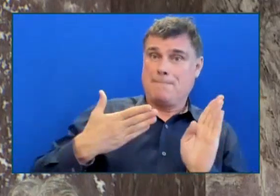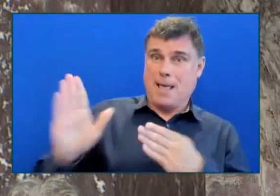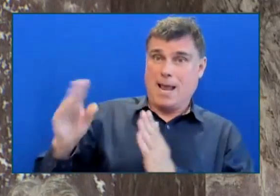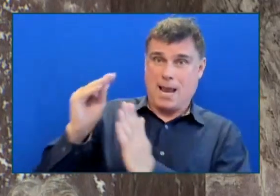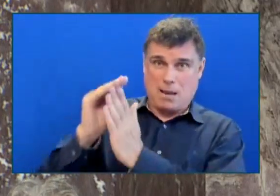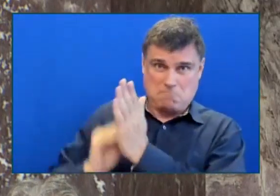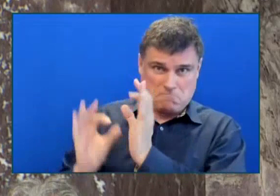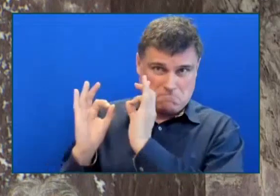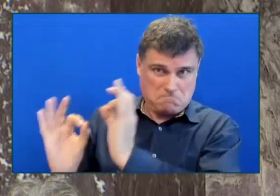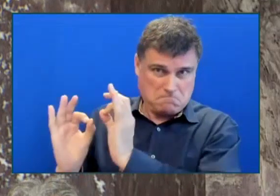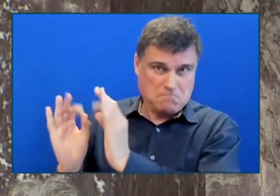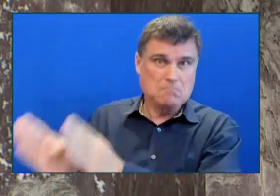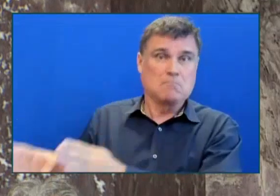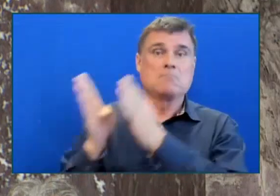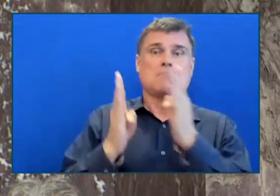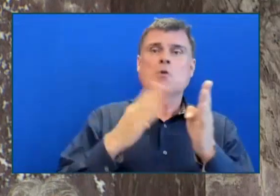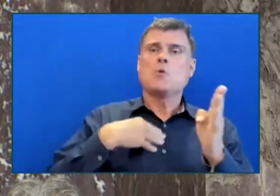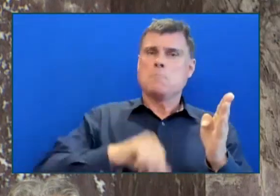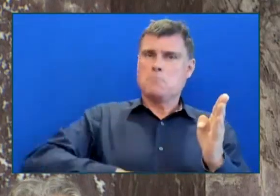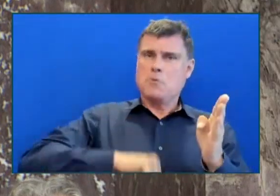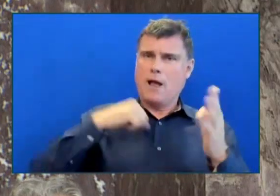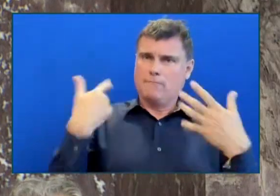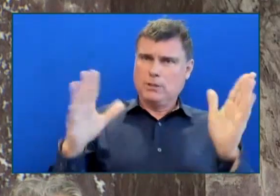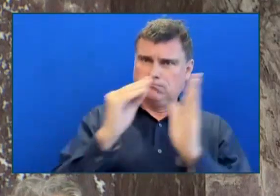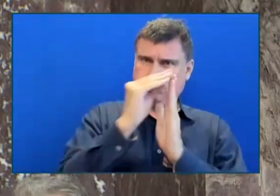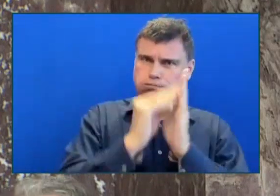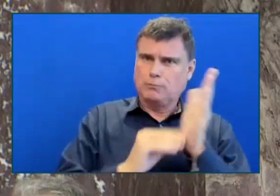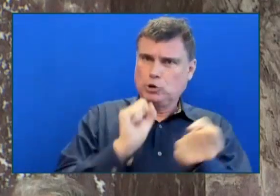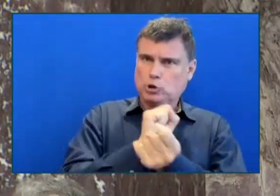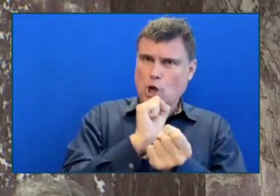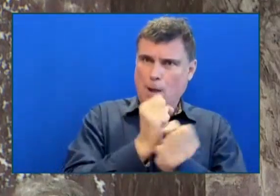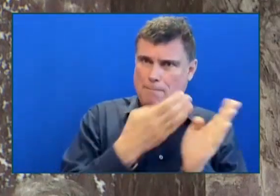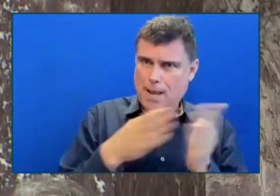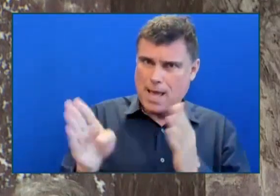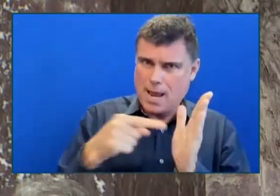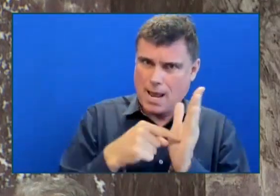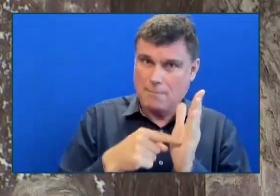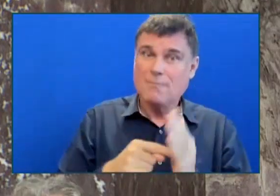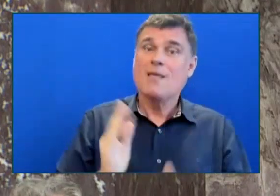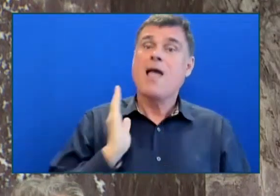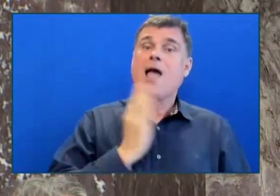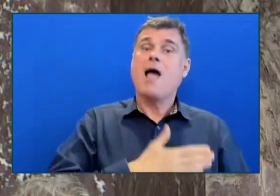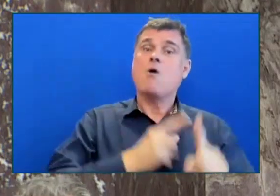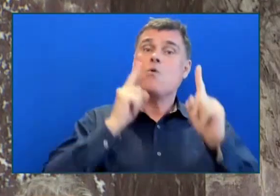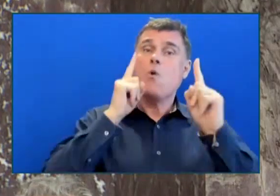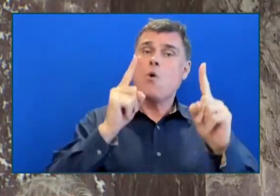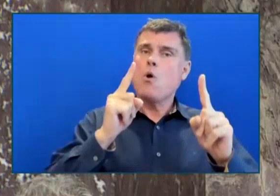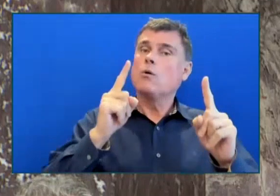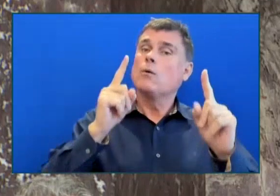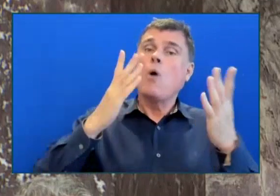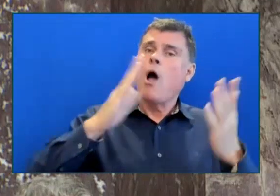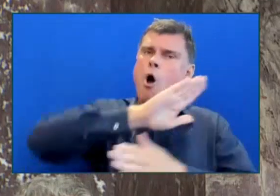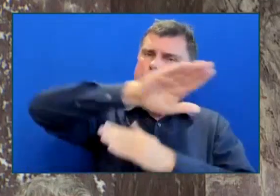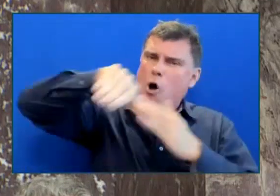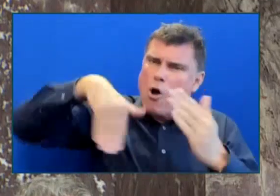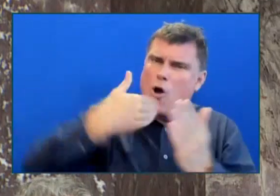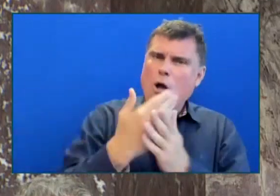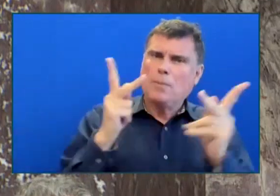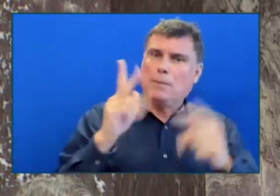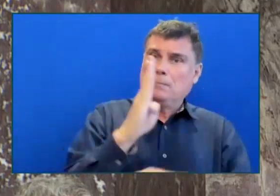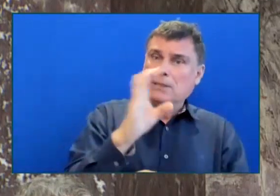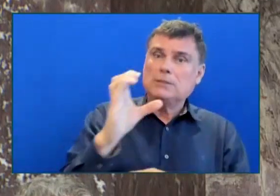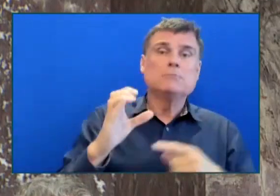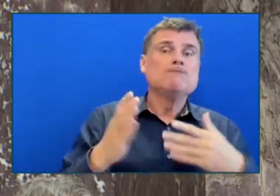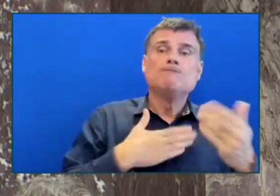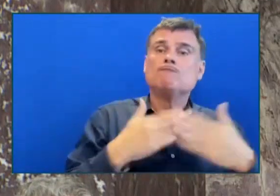that all people in British Columbia, young, those that are transitioning in the workplace, have the opportunities to get the skills they need